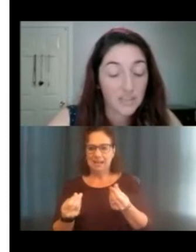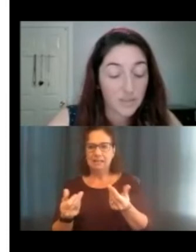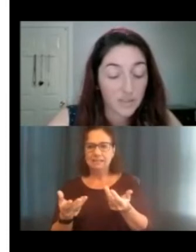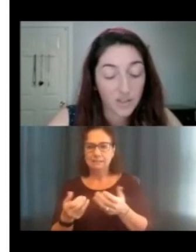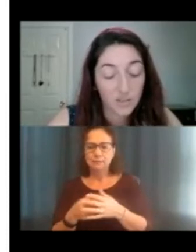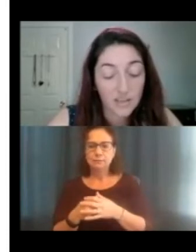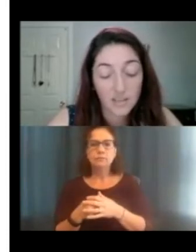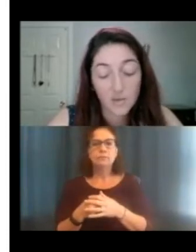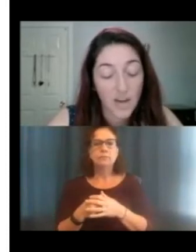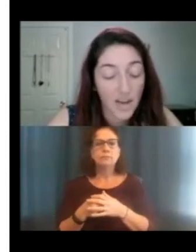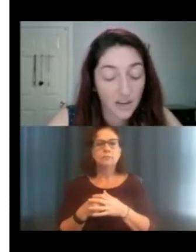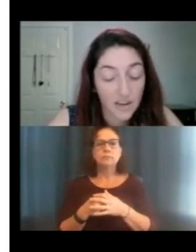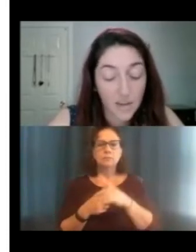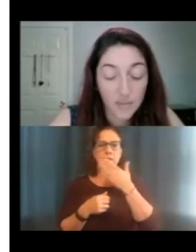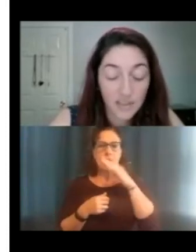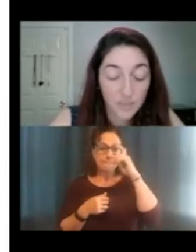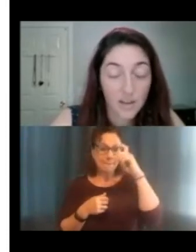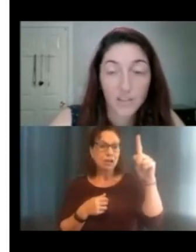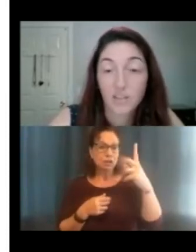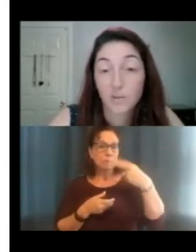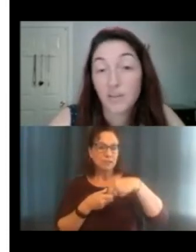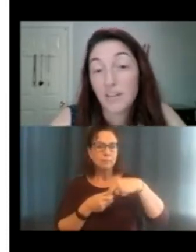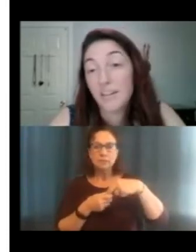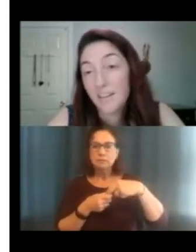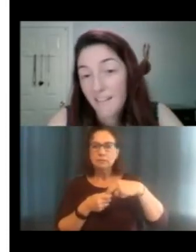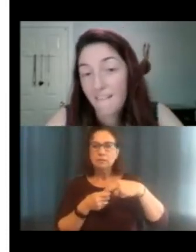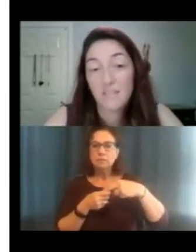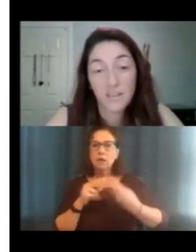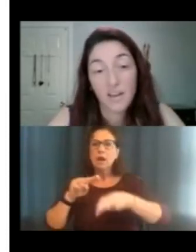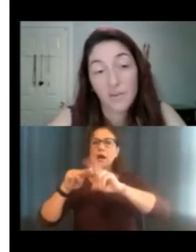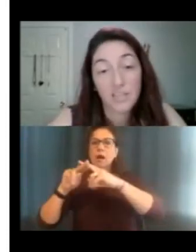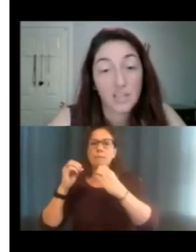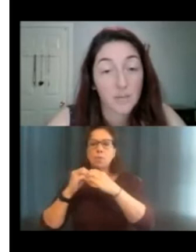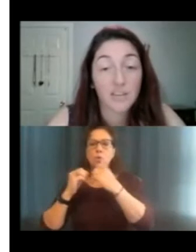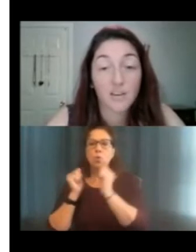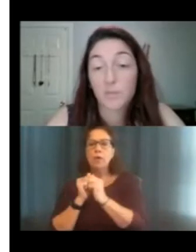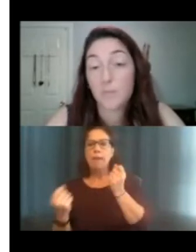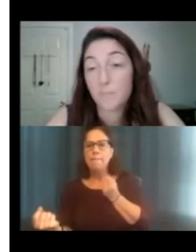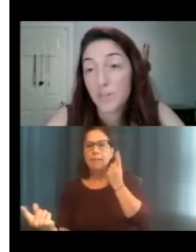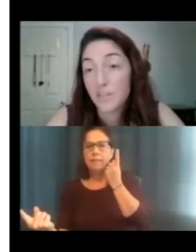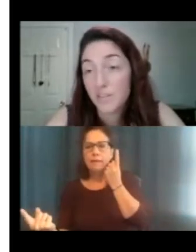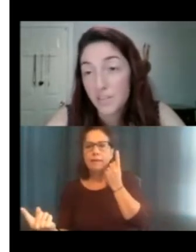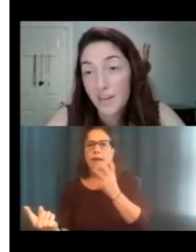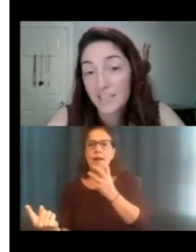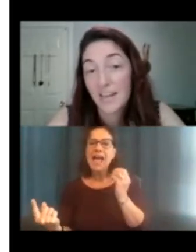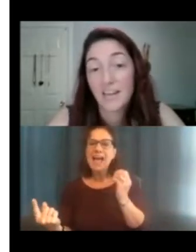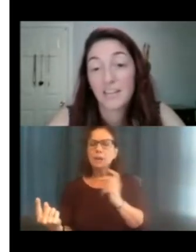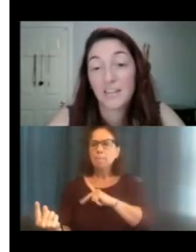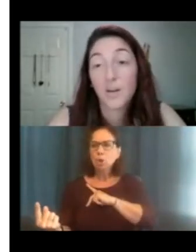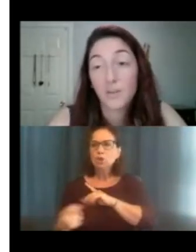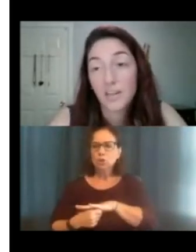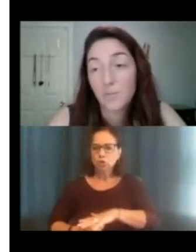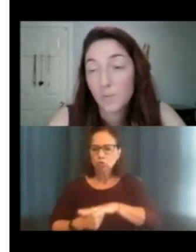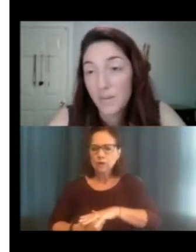Nightmare participants also tended to score higher on empathy, but also, of course, as expected, also on personal distress